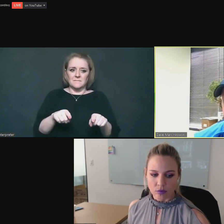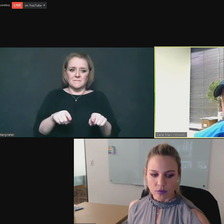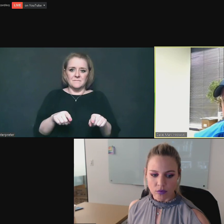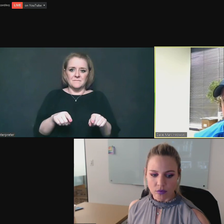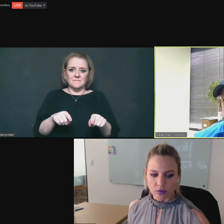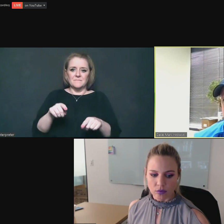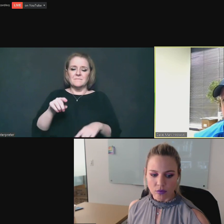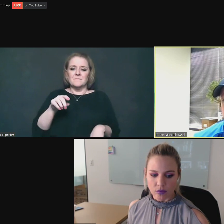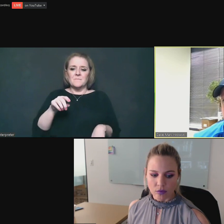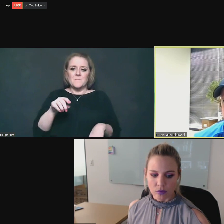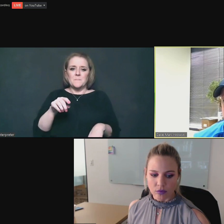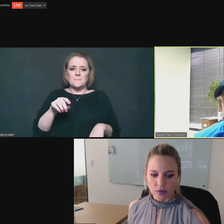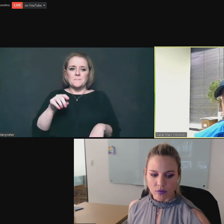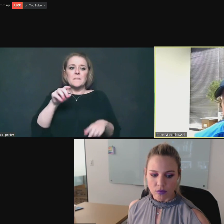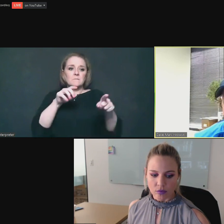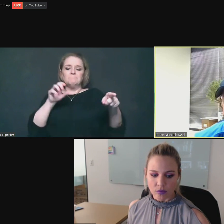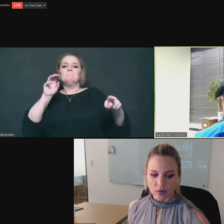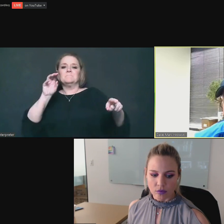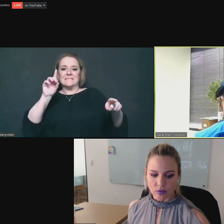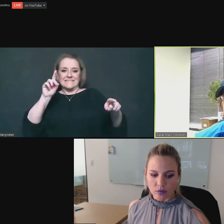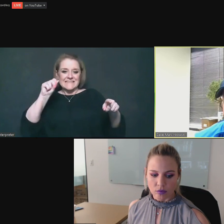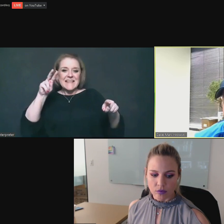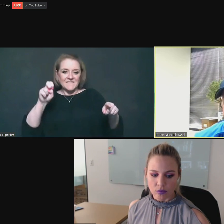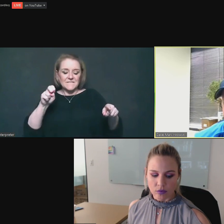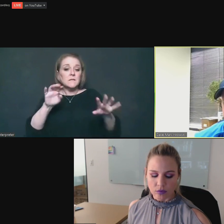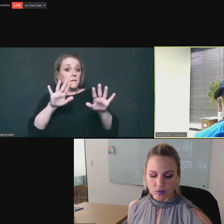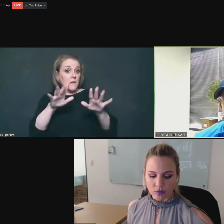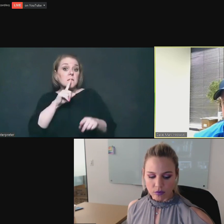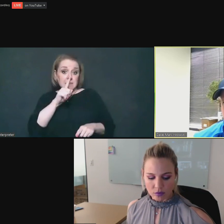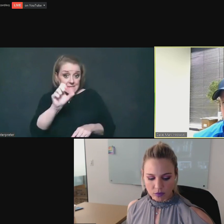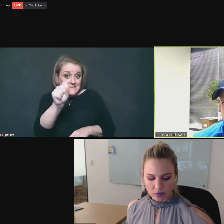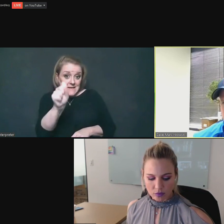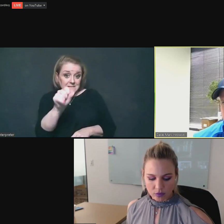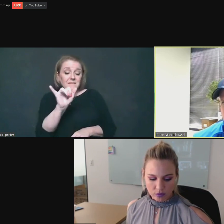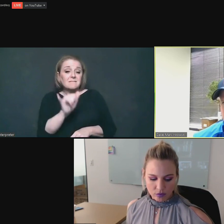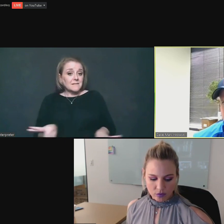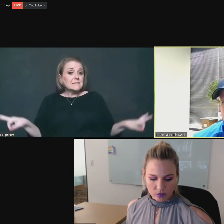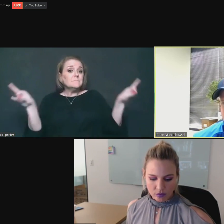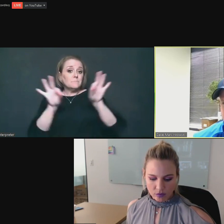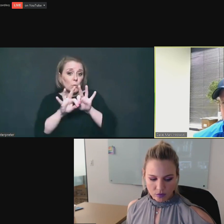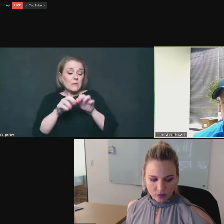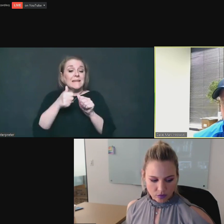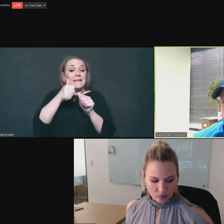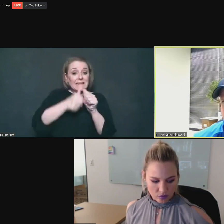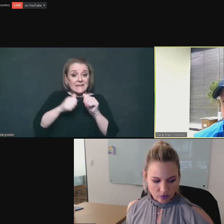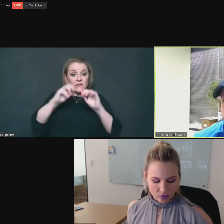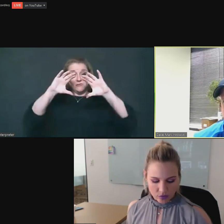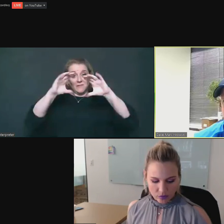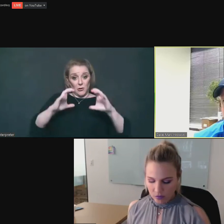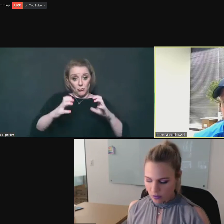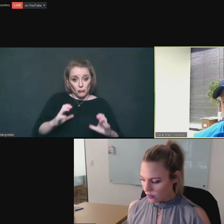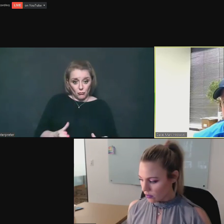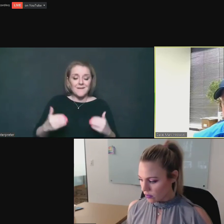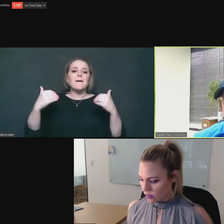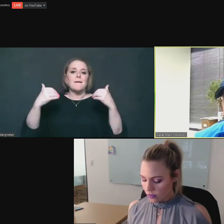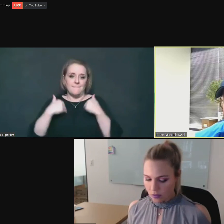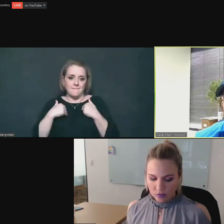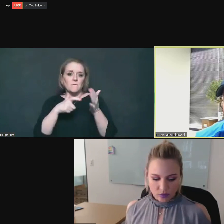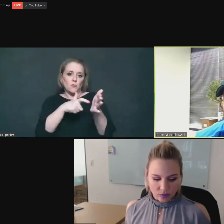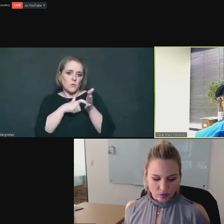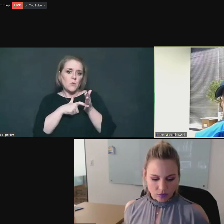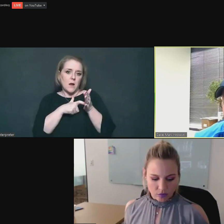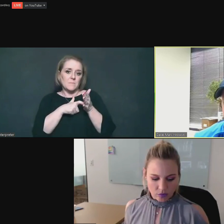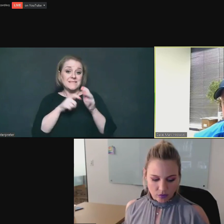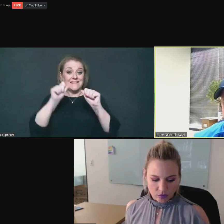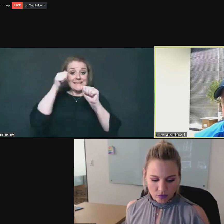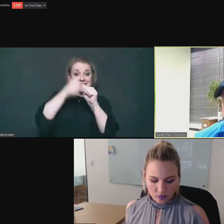it's important to note that there's a general health and safety guidelines for every category. And in that section, Matt, there's a whole litany of